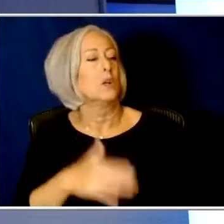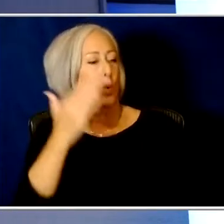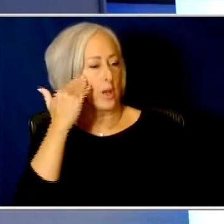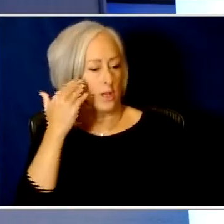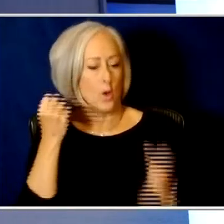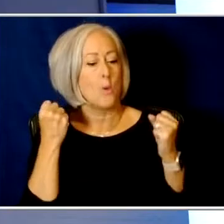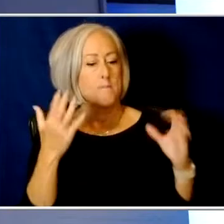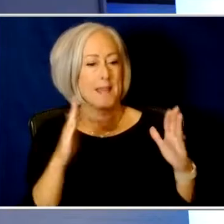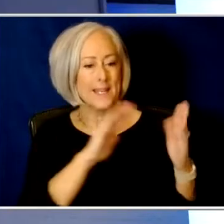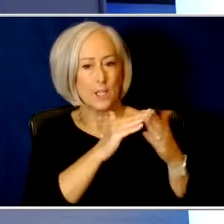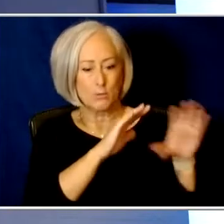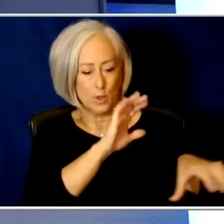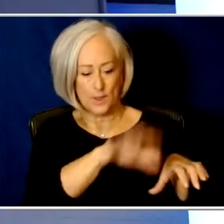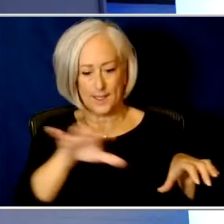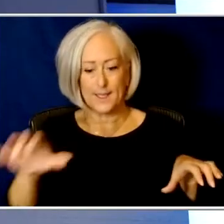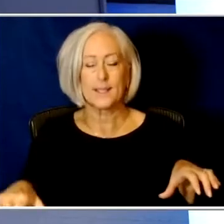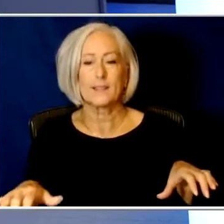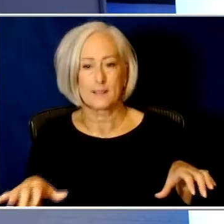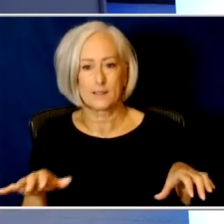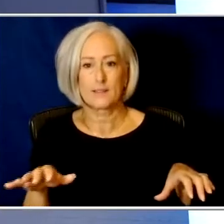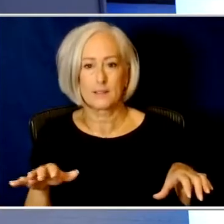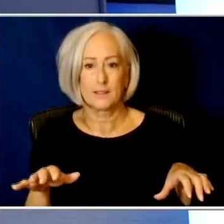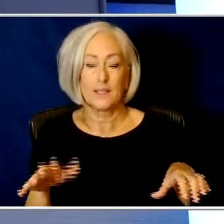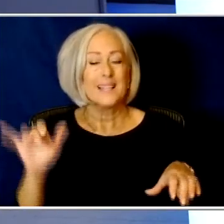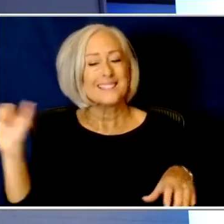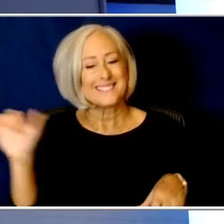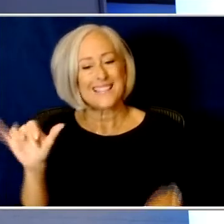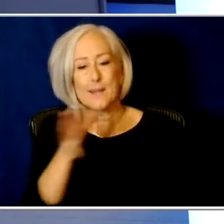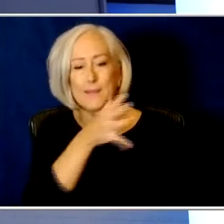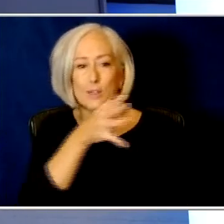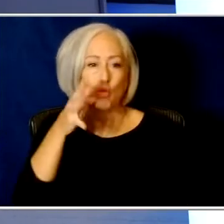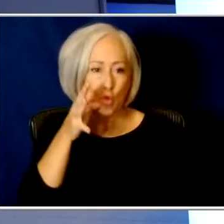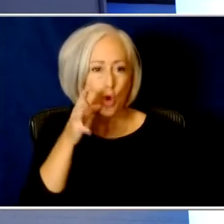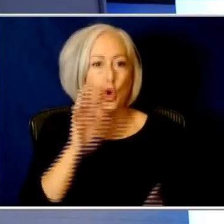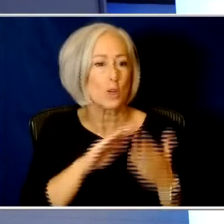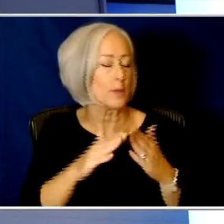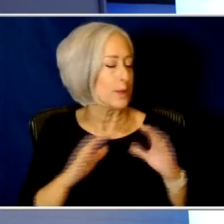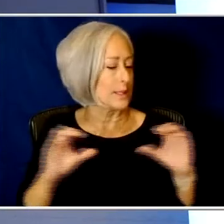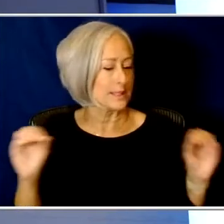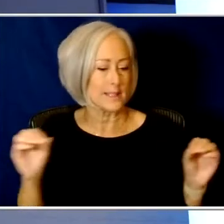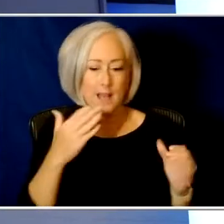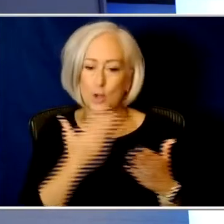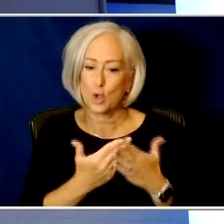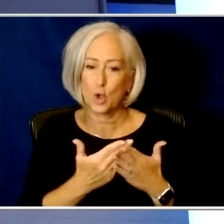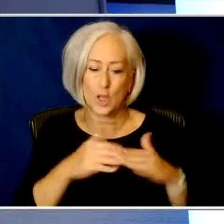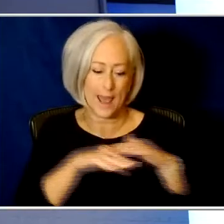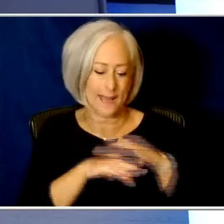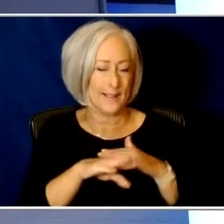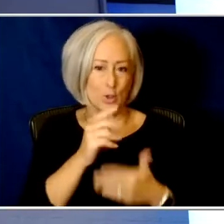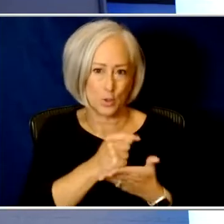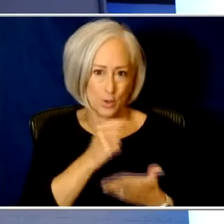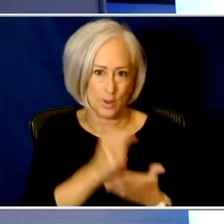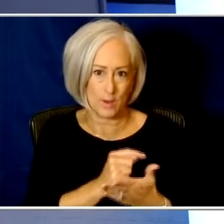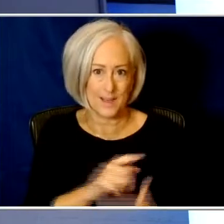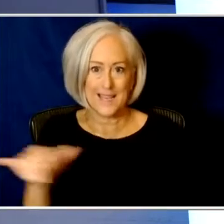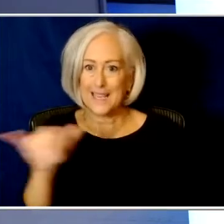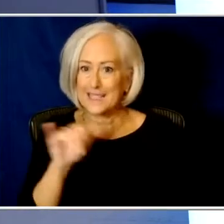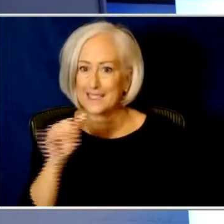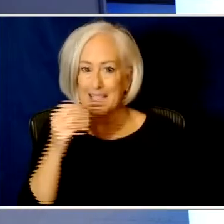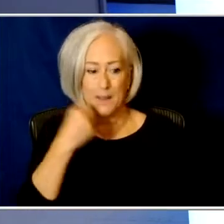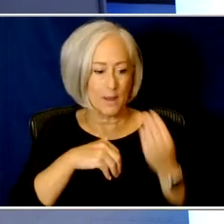data that also talks a little bit of the same stories in rural communities that don't have as good access to therapy, and also some of the same dietary challenges with fast food